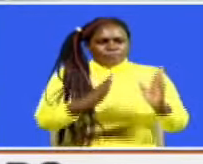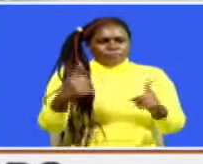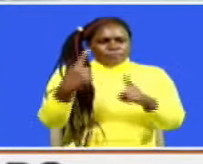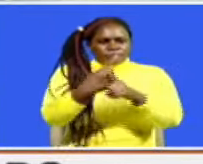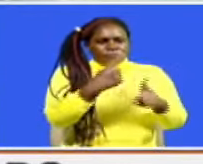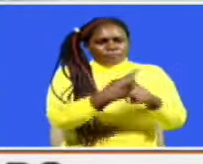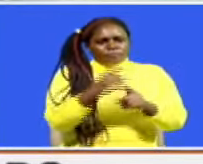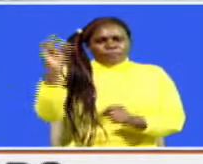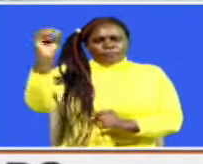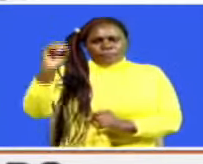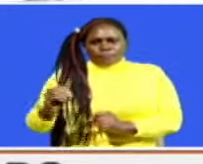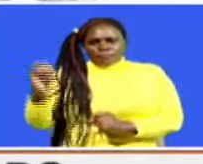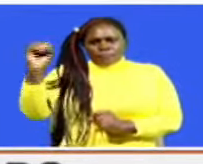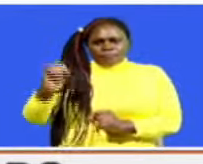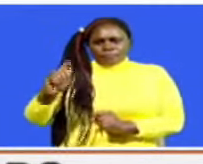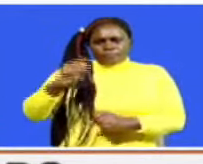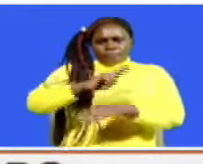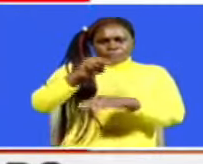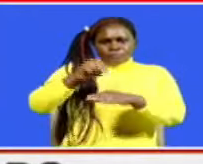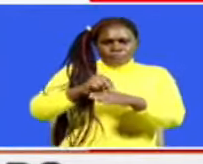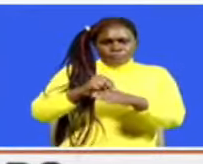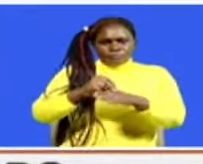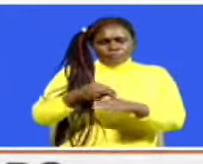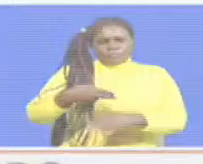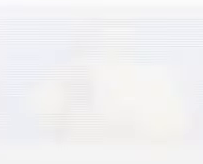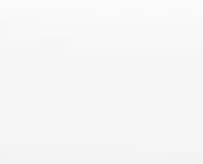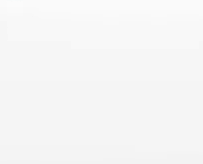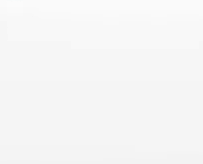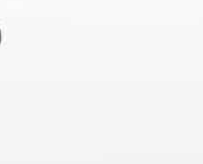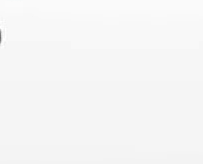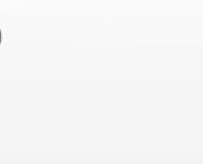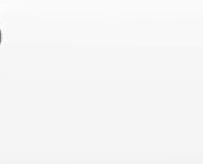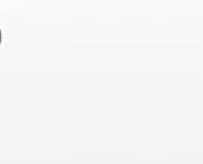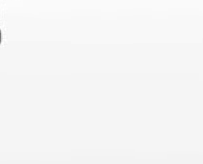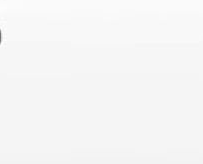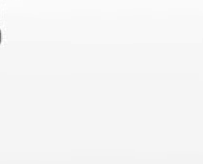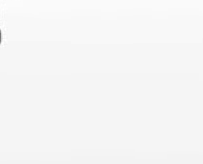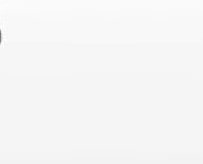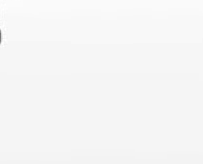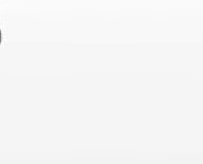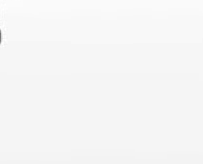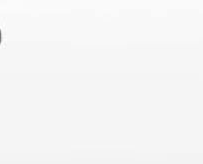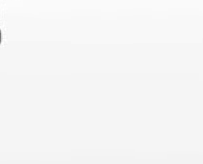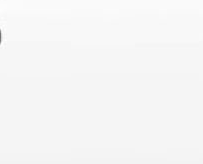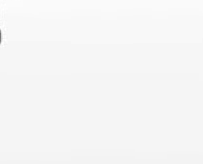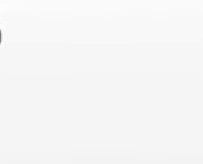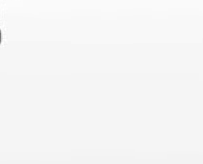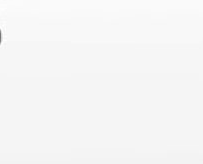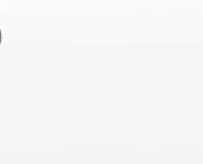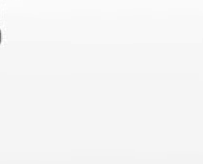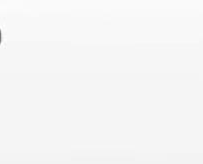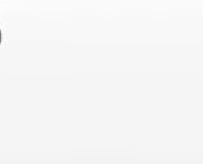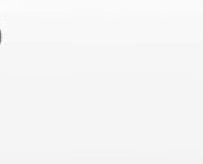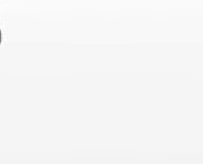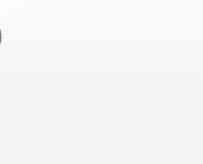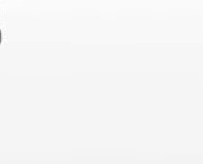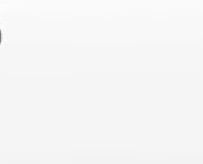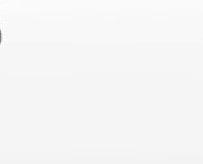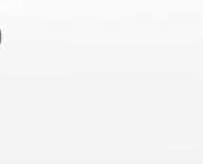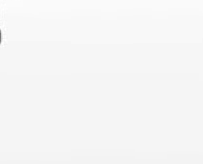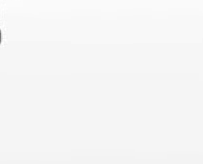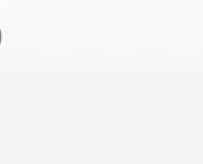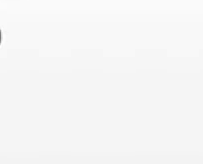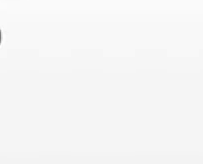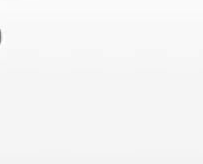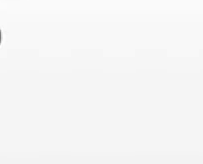different percentages. The Kenya National Highways Authority, KENHA, gets the lion's share at 40%. The Kenya Rural